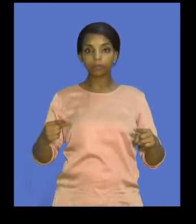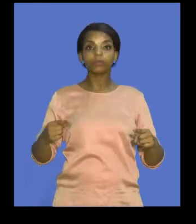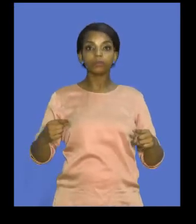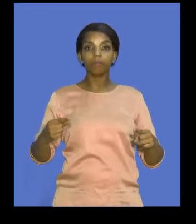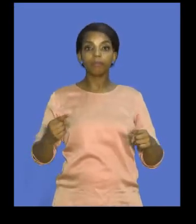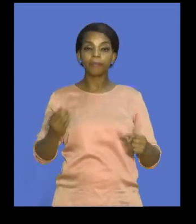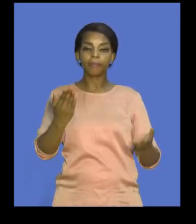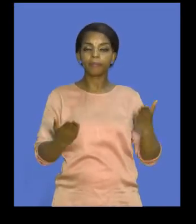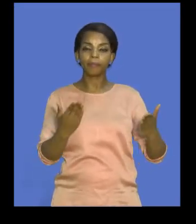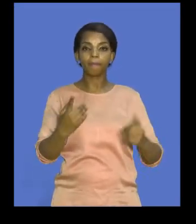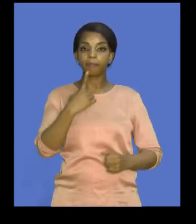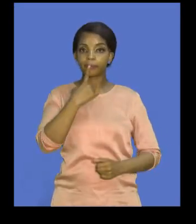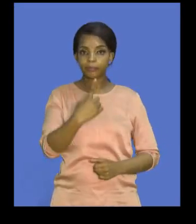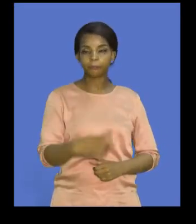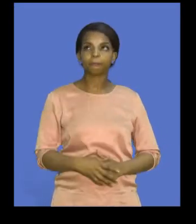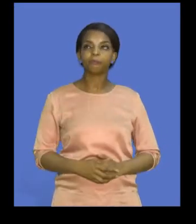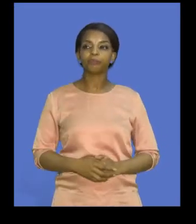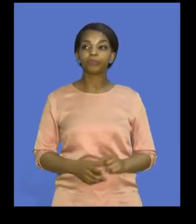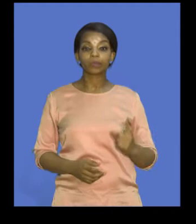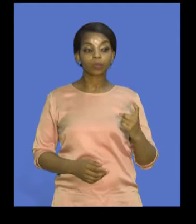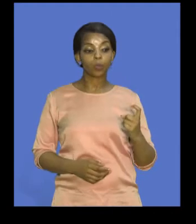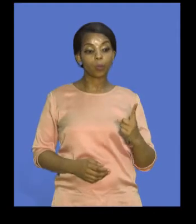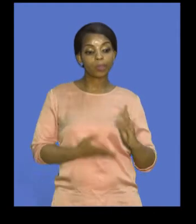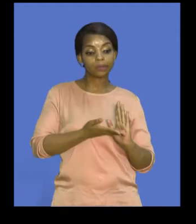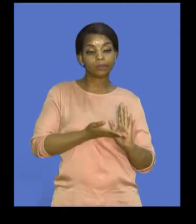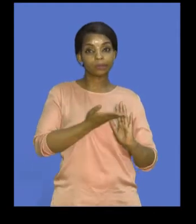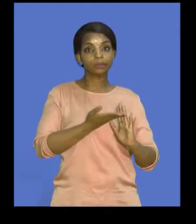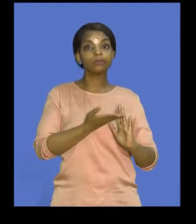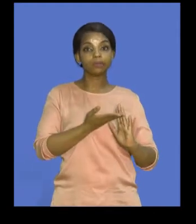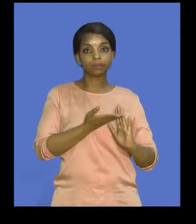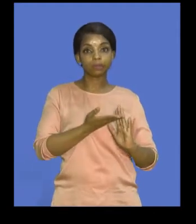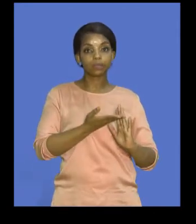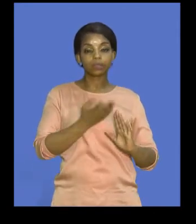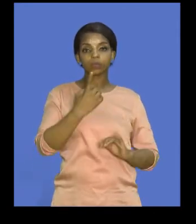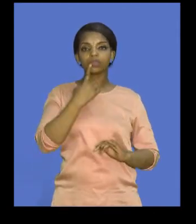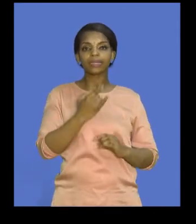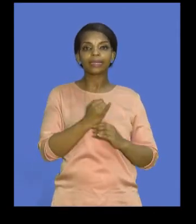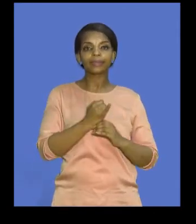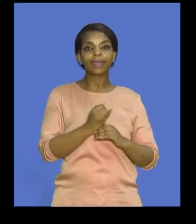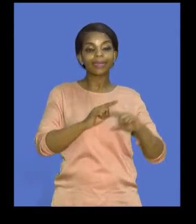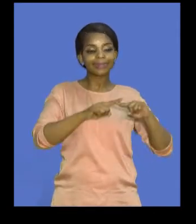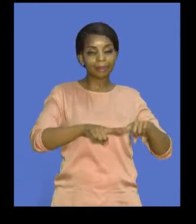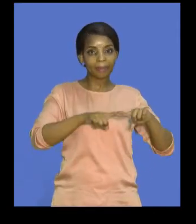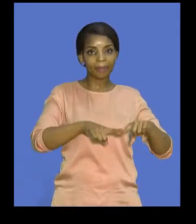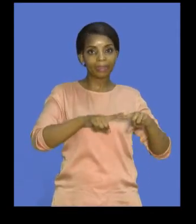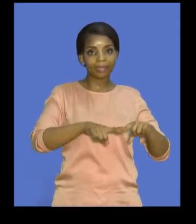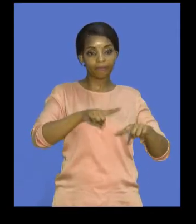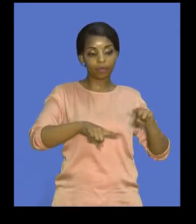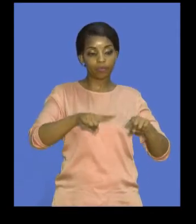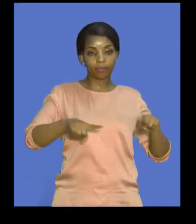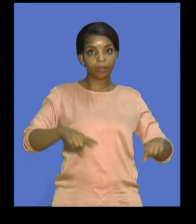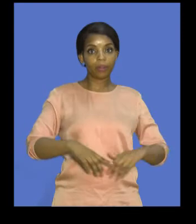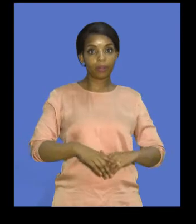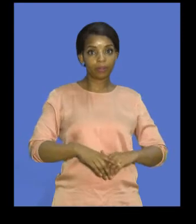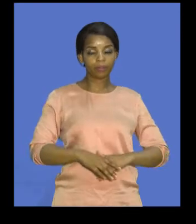right? And then we're talking about the independent variable. If one quantity increases, right?